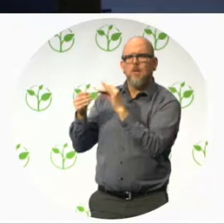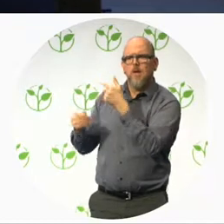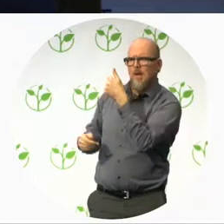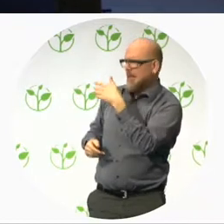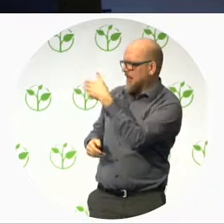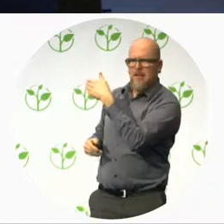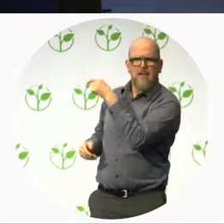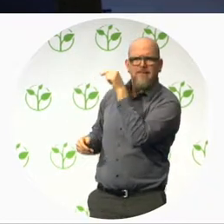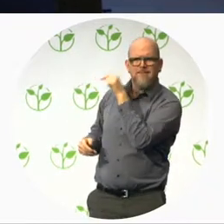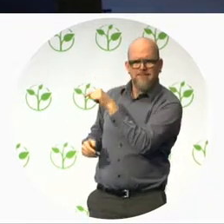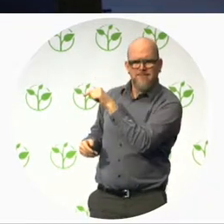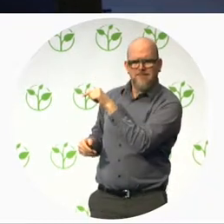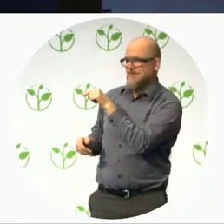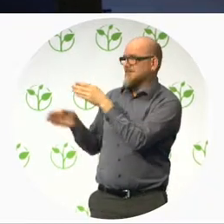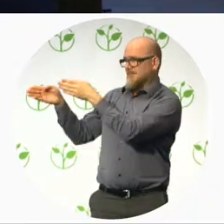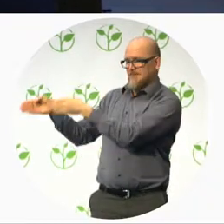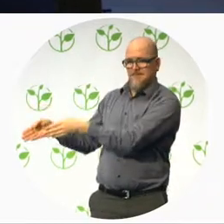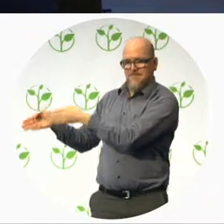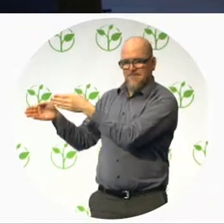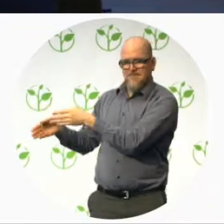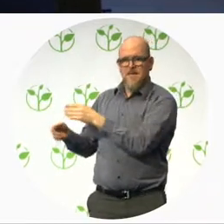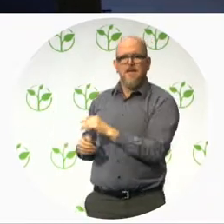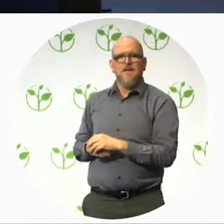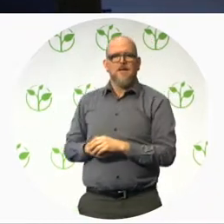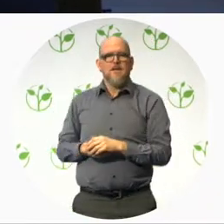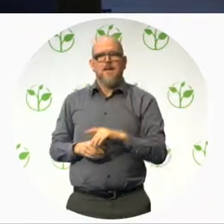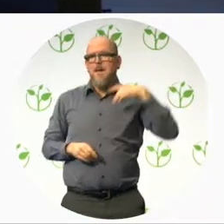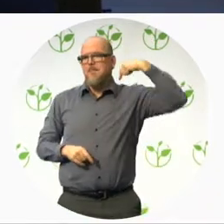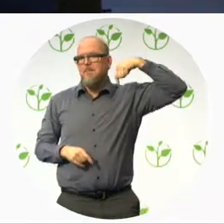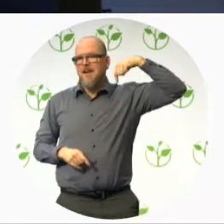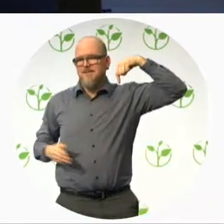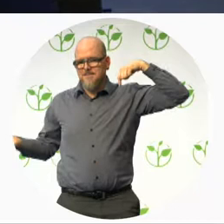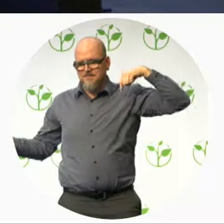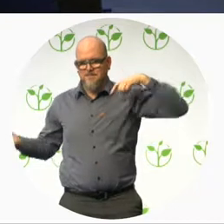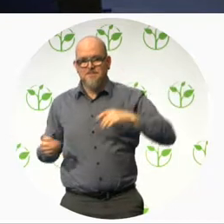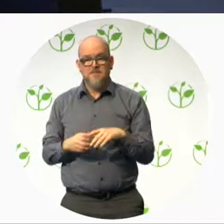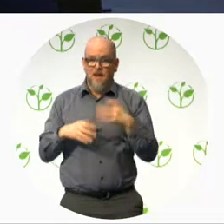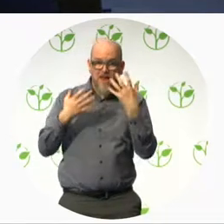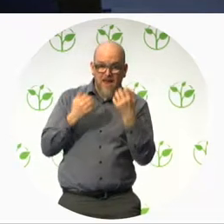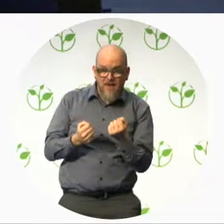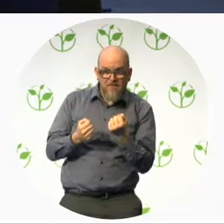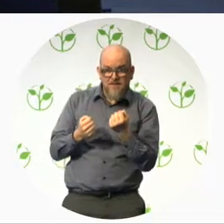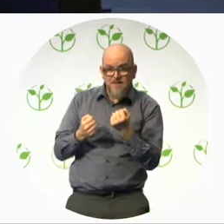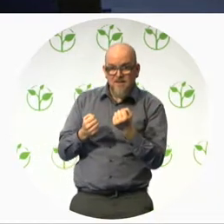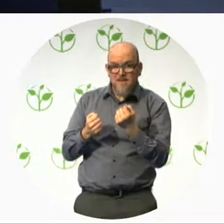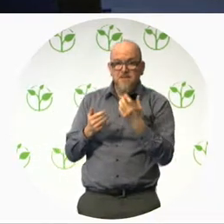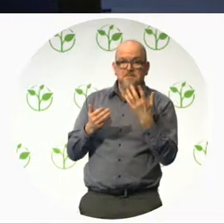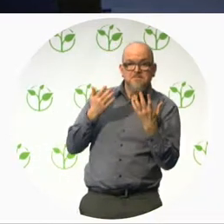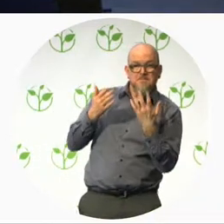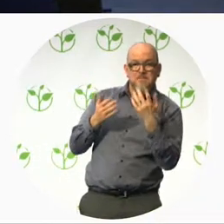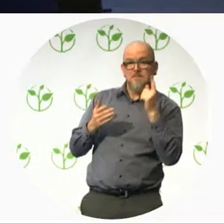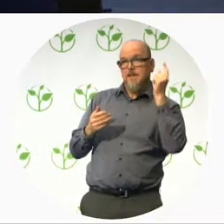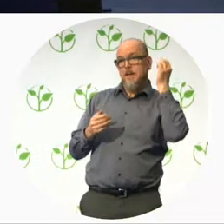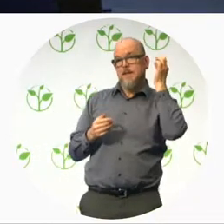Is there any push to include sign language with hearing children as well, so